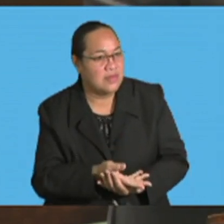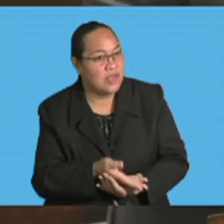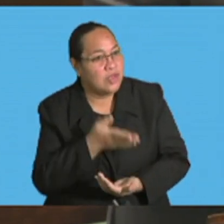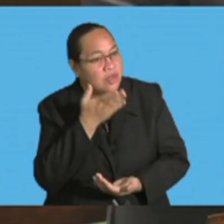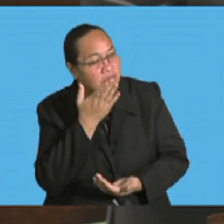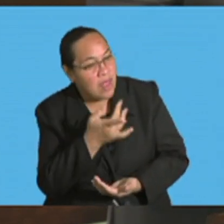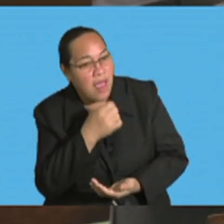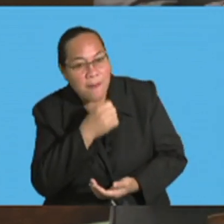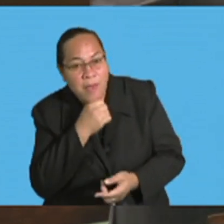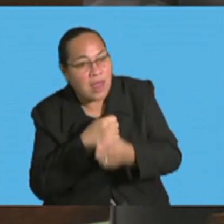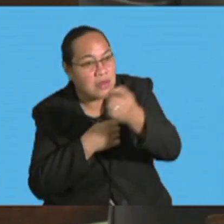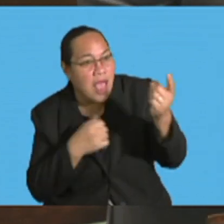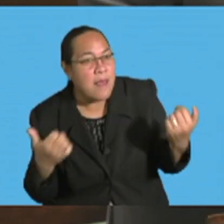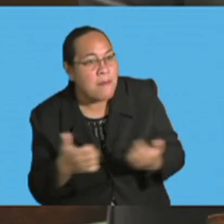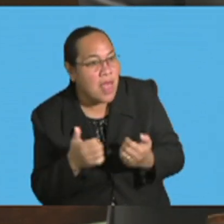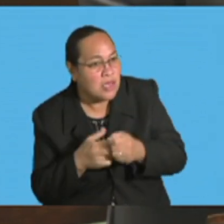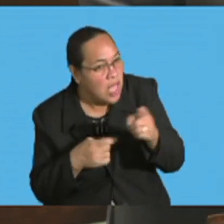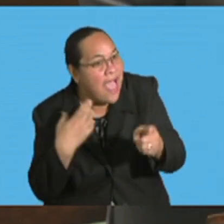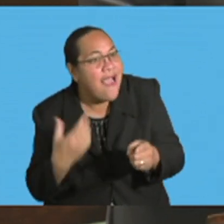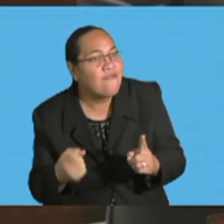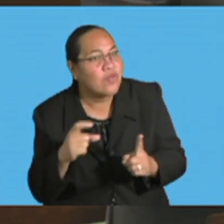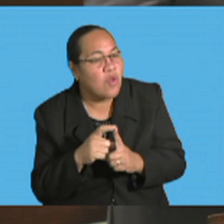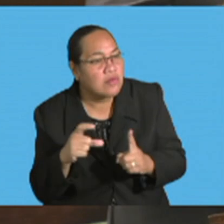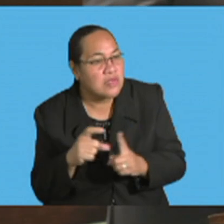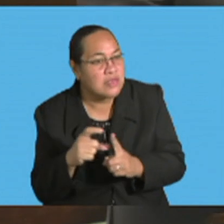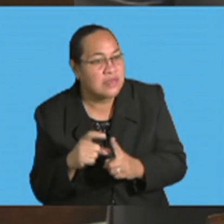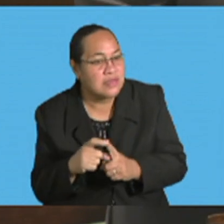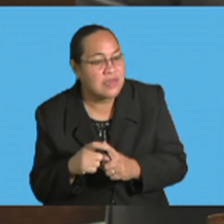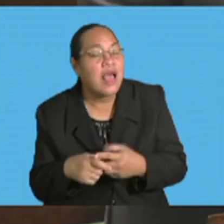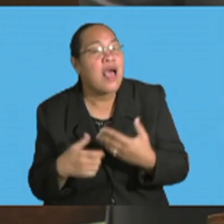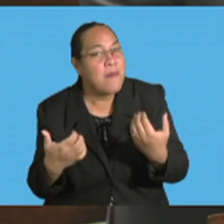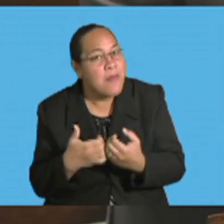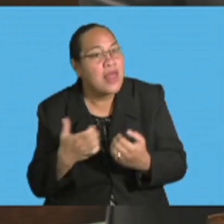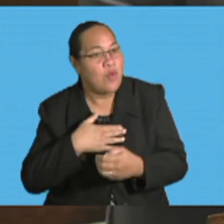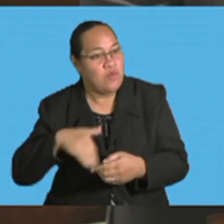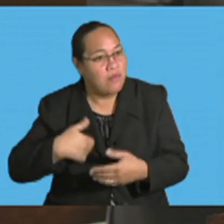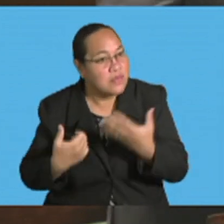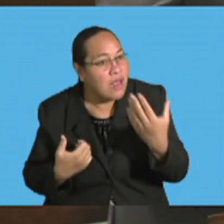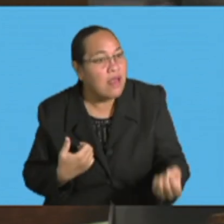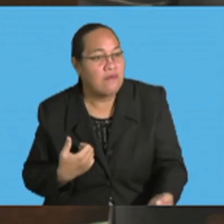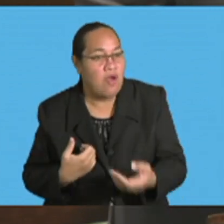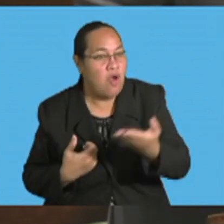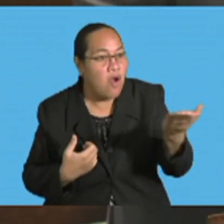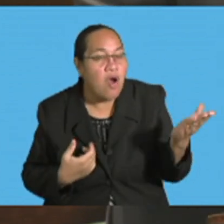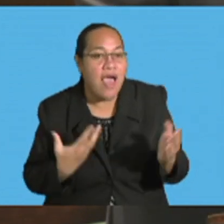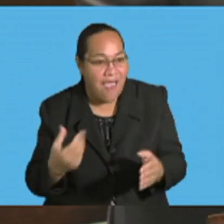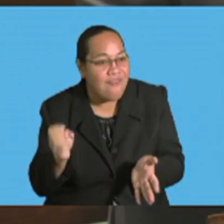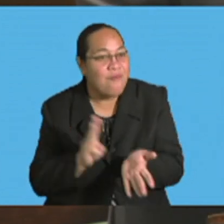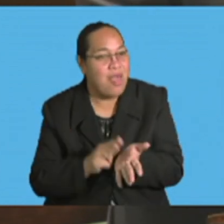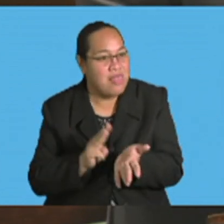opposition, many of you have daughters, many of you have wives, and all of you have